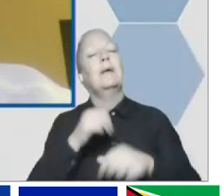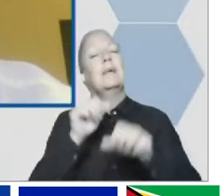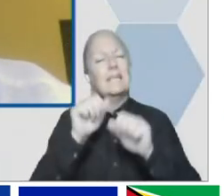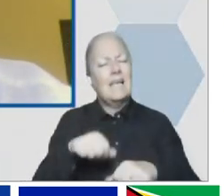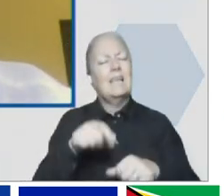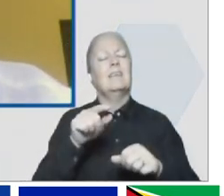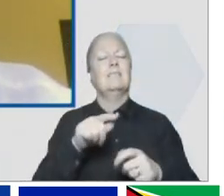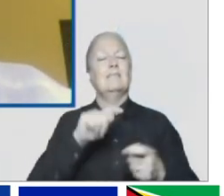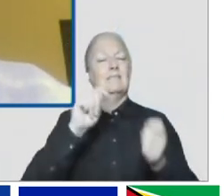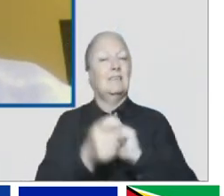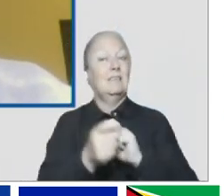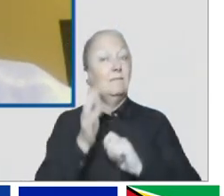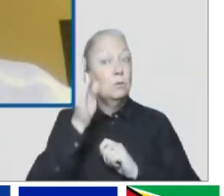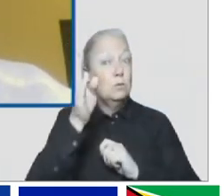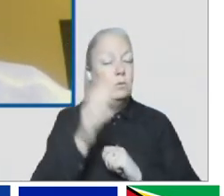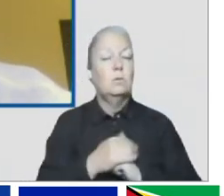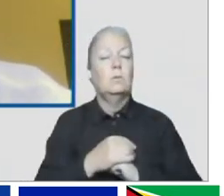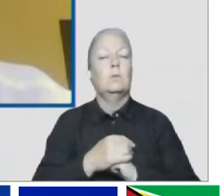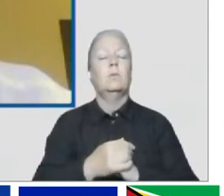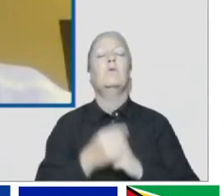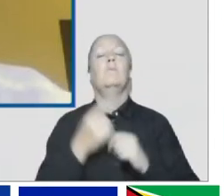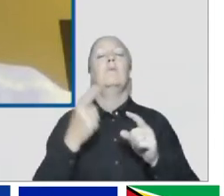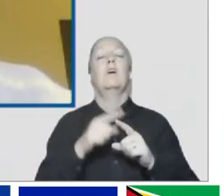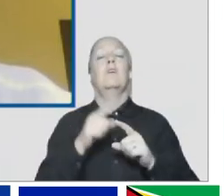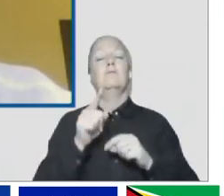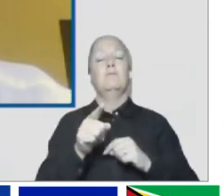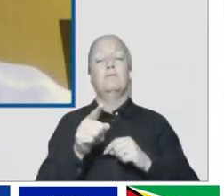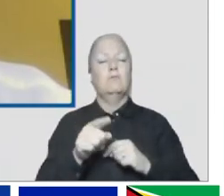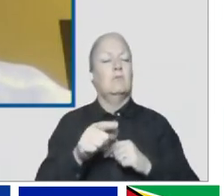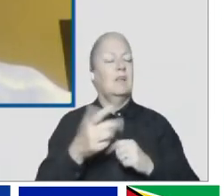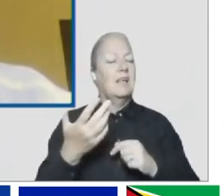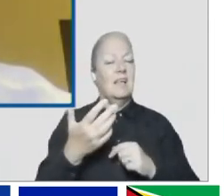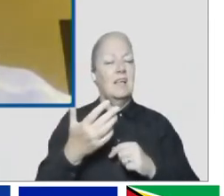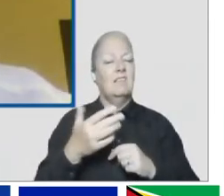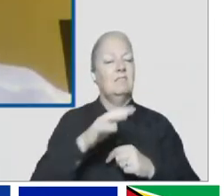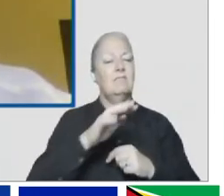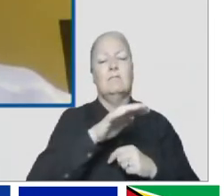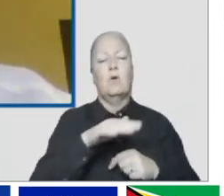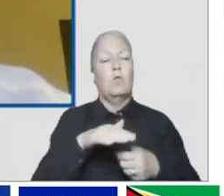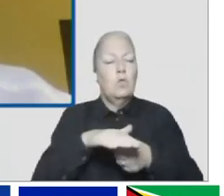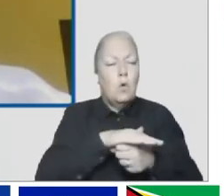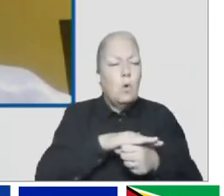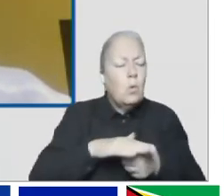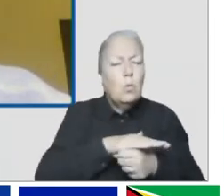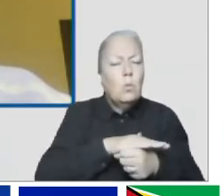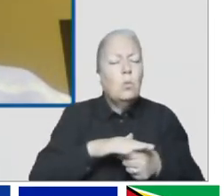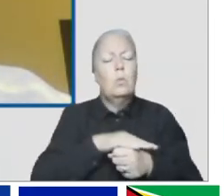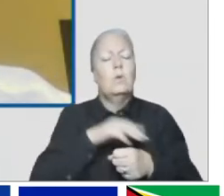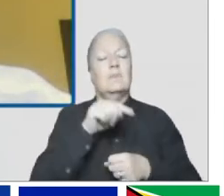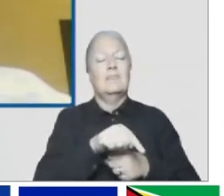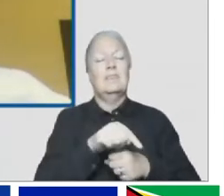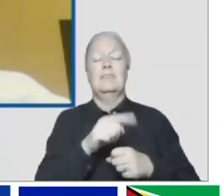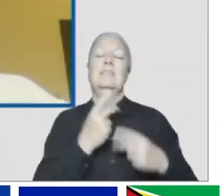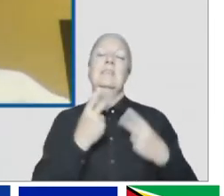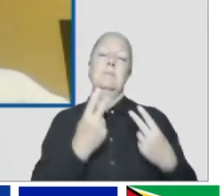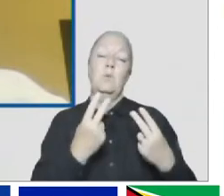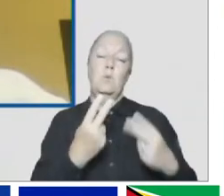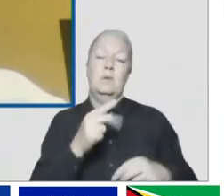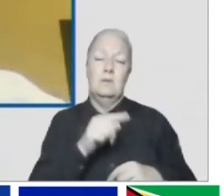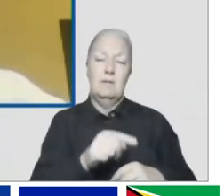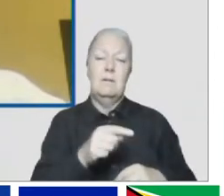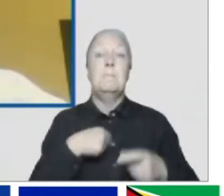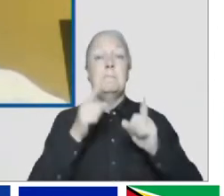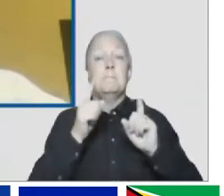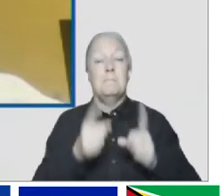integration across spatial scales, where local is absolutely fundamental, but we must realize that most risks at